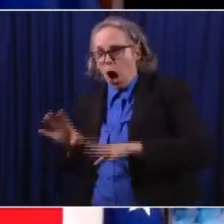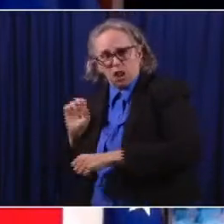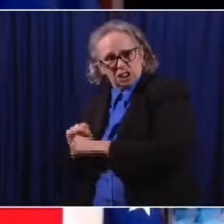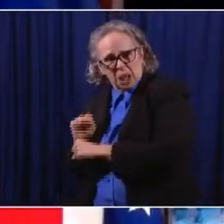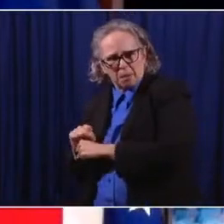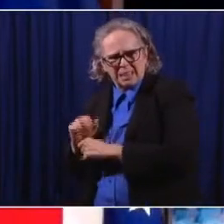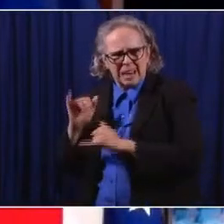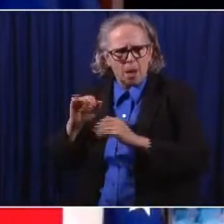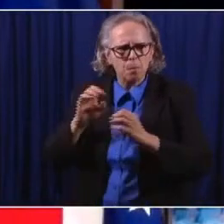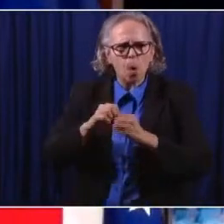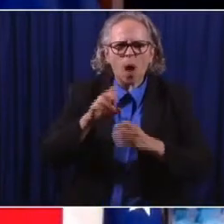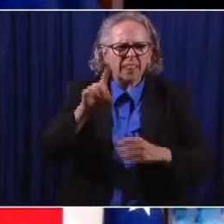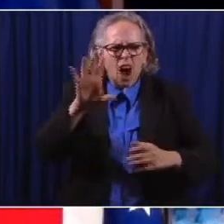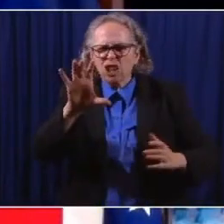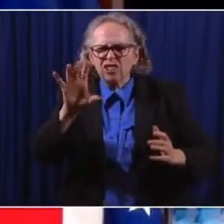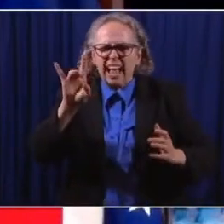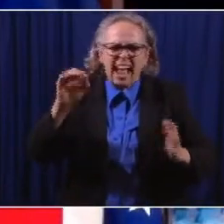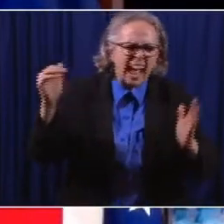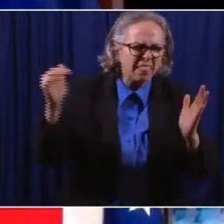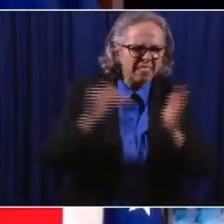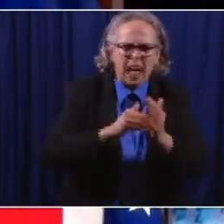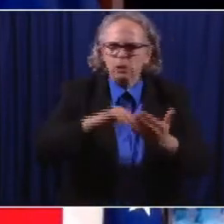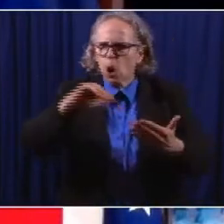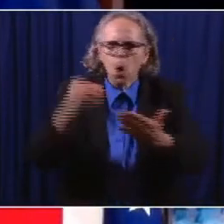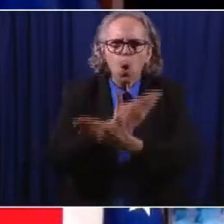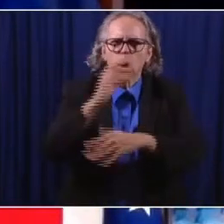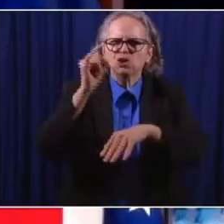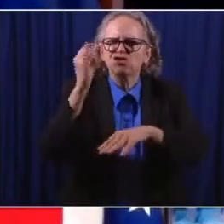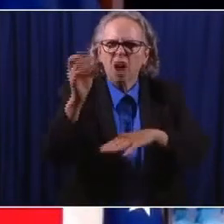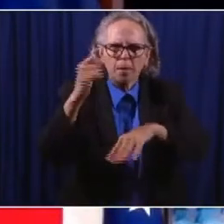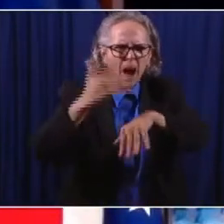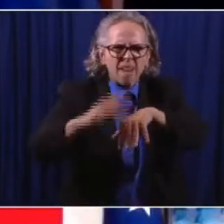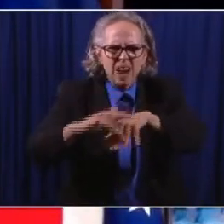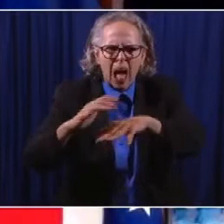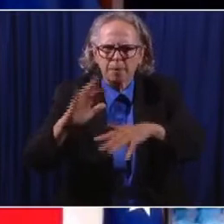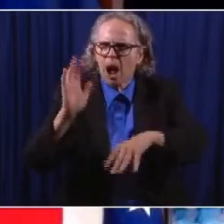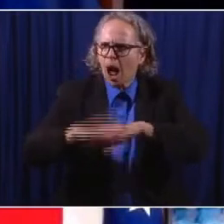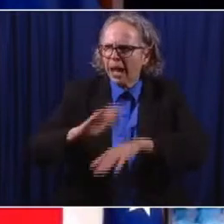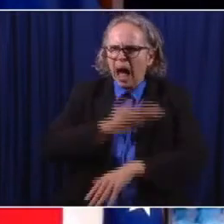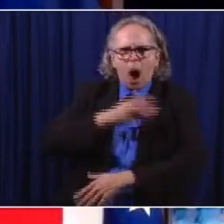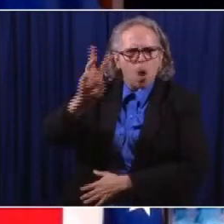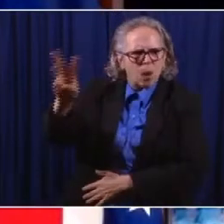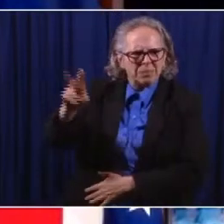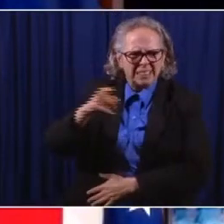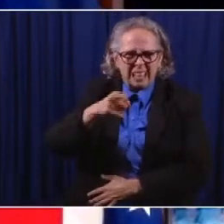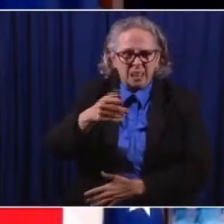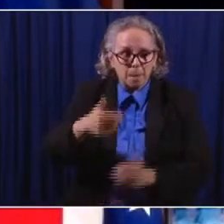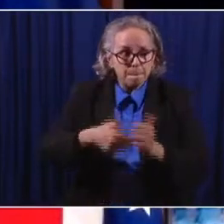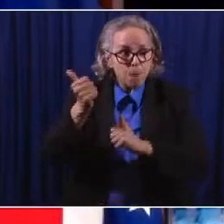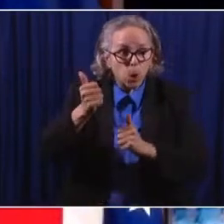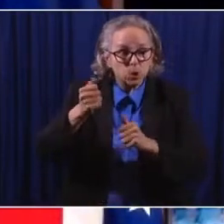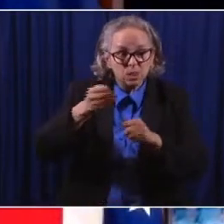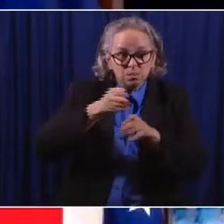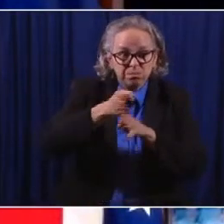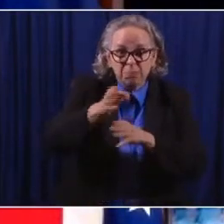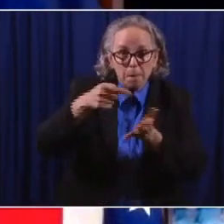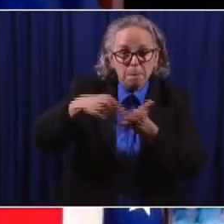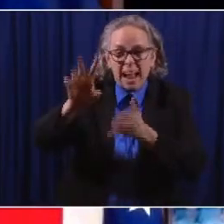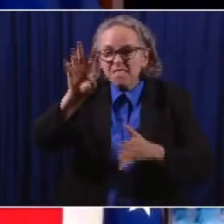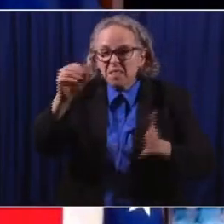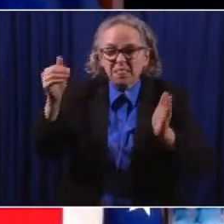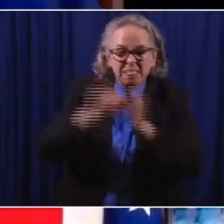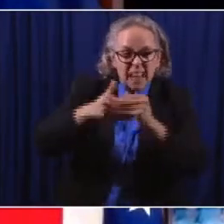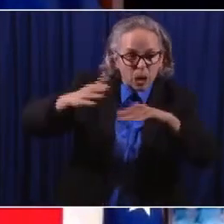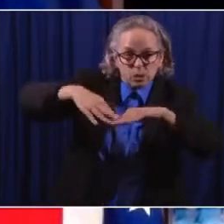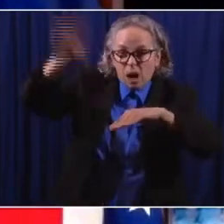now posted on Ohio Means Jobs. Most of those pay $50,000 a year or more. And so we're really